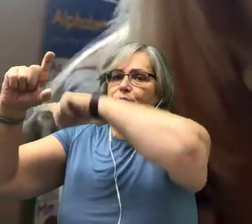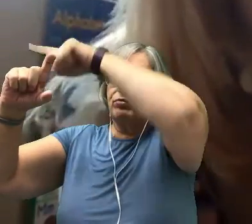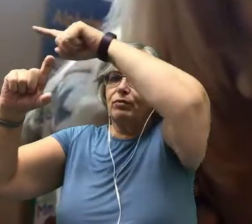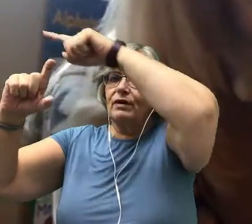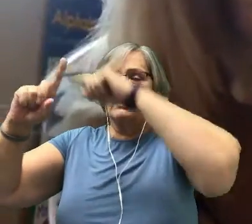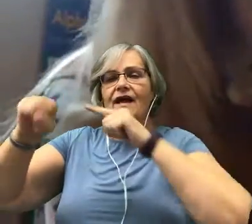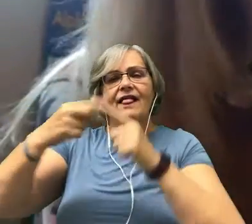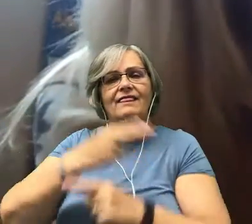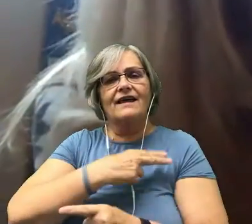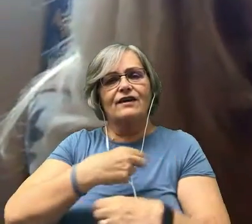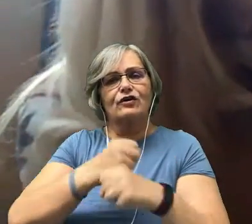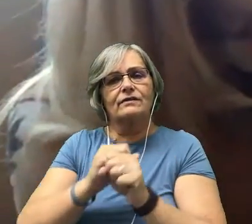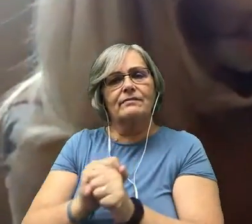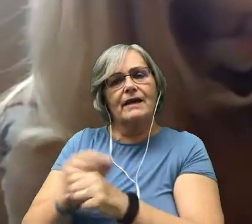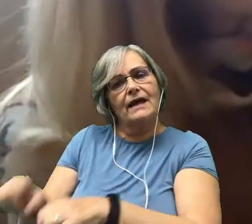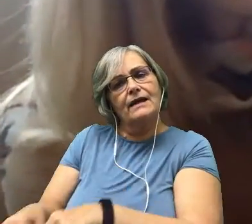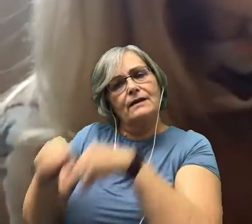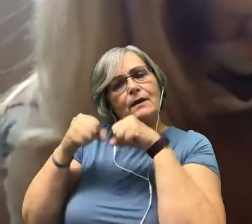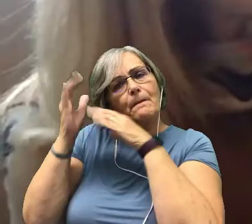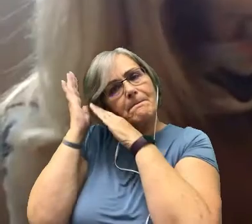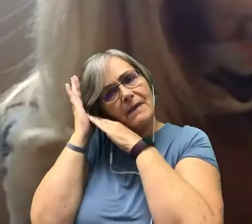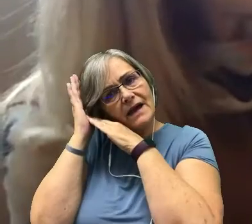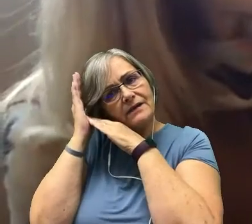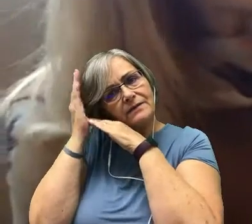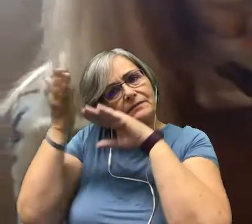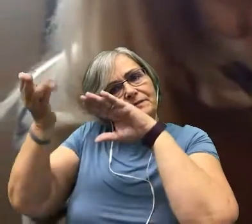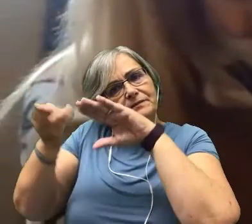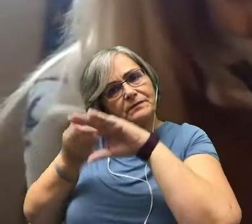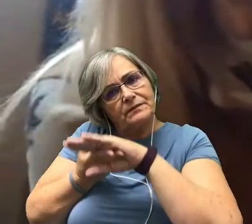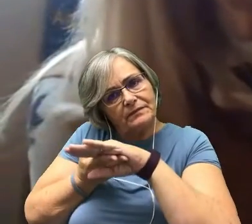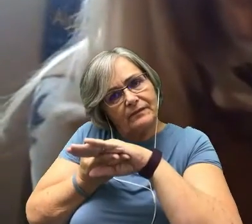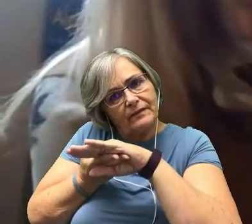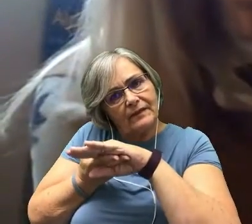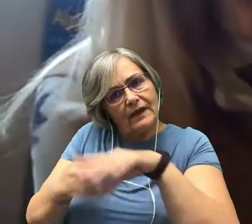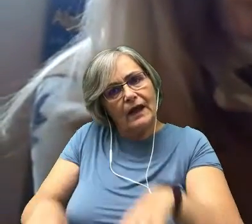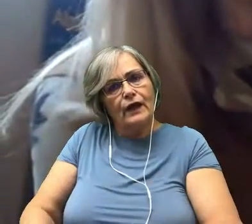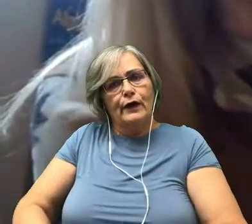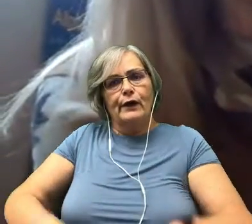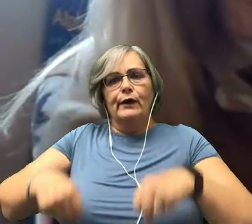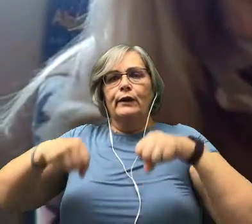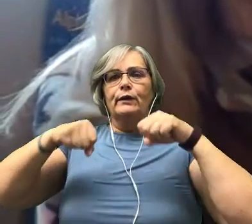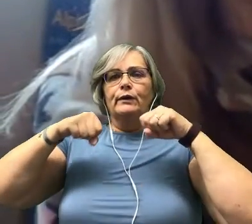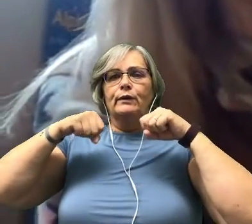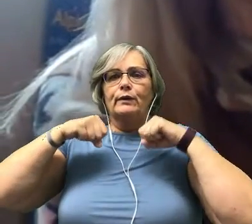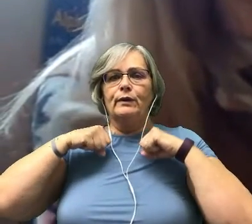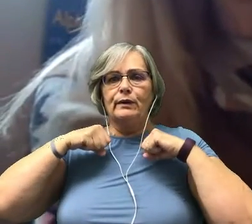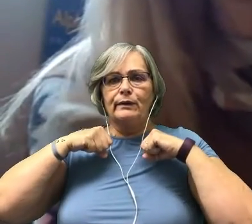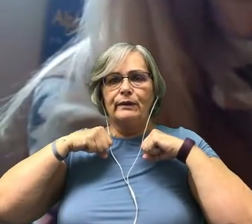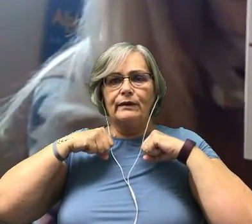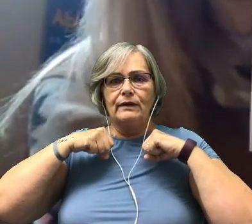And then Harold made his bed. He got into it and he drew up the covers.